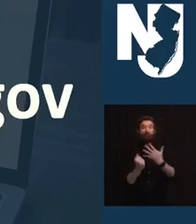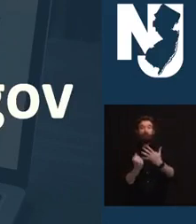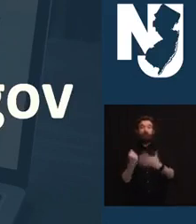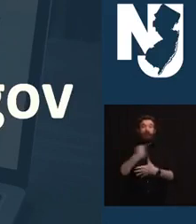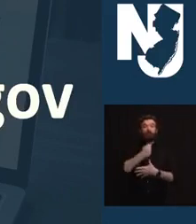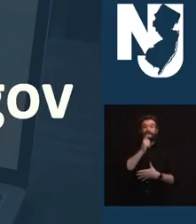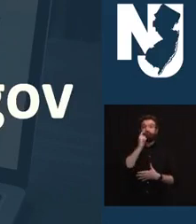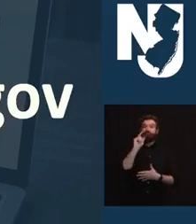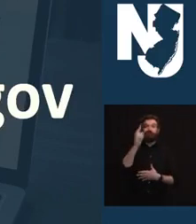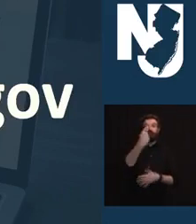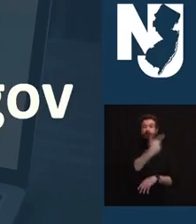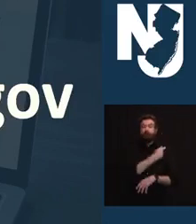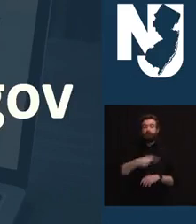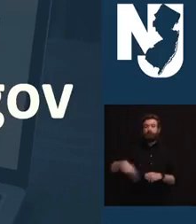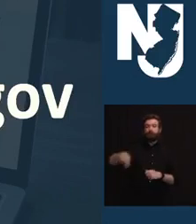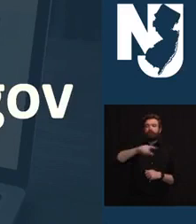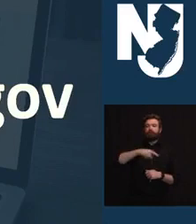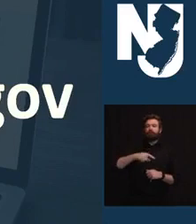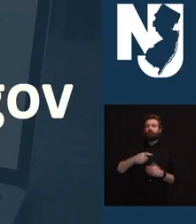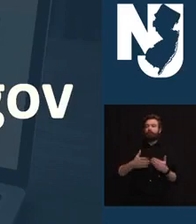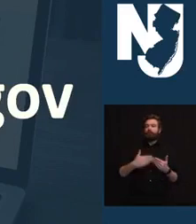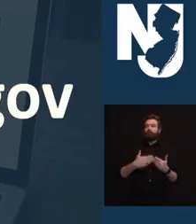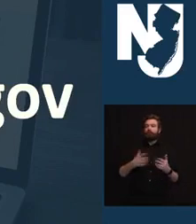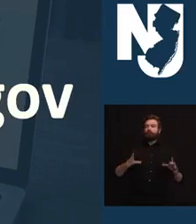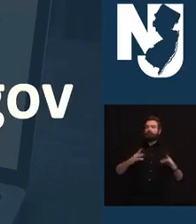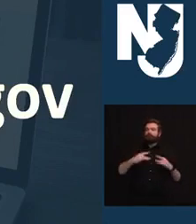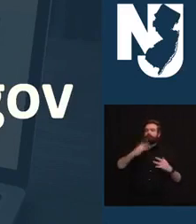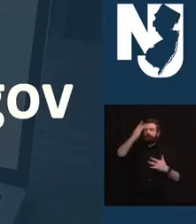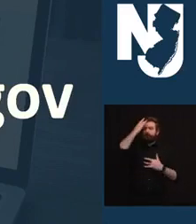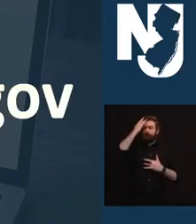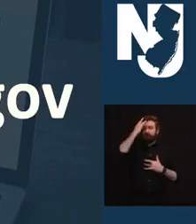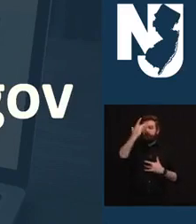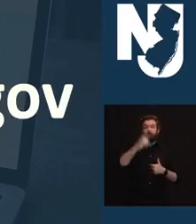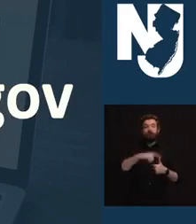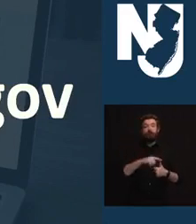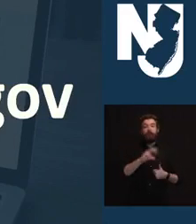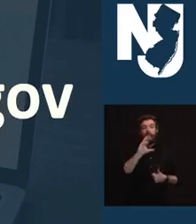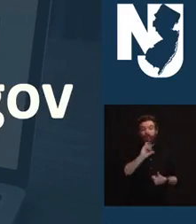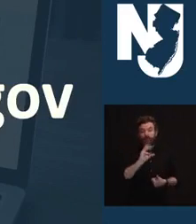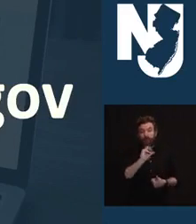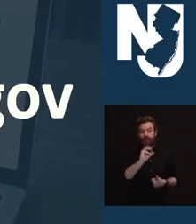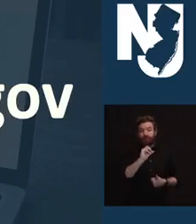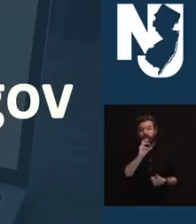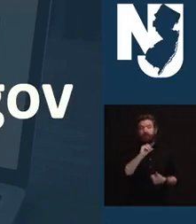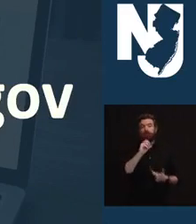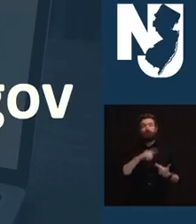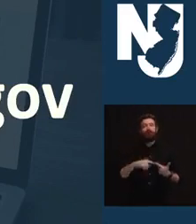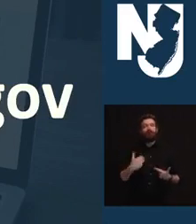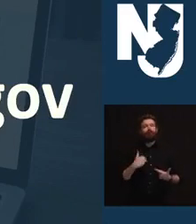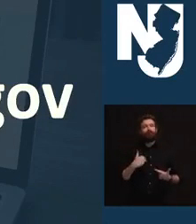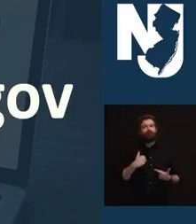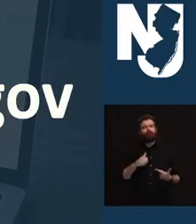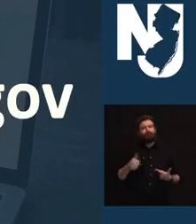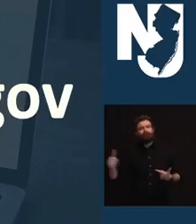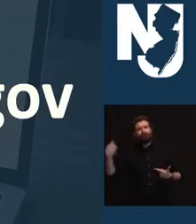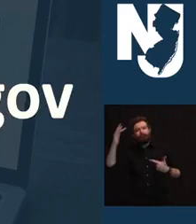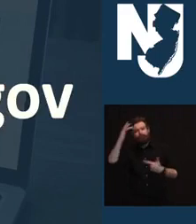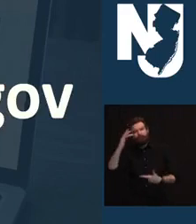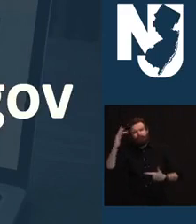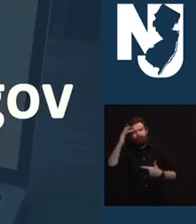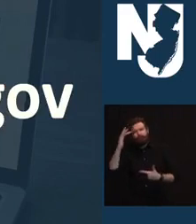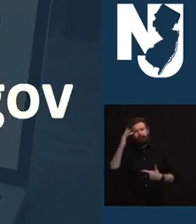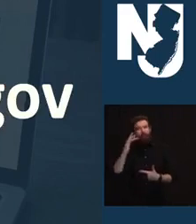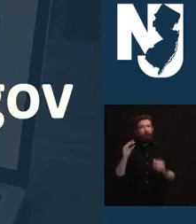risk due to age or other health factors that put them in a greater vulnerability for severe COVID. We cannot